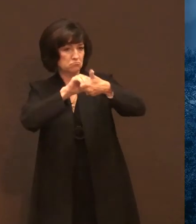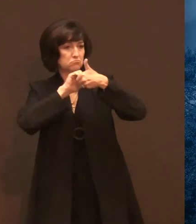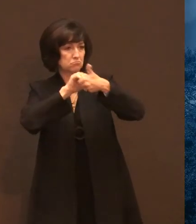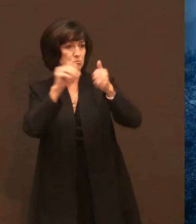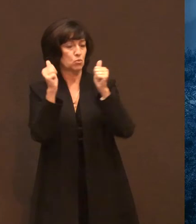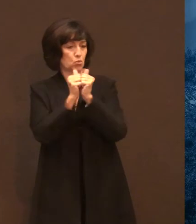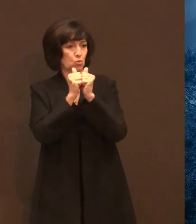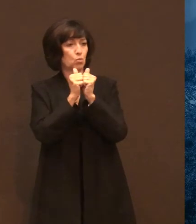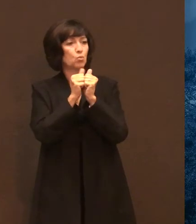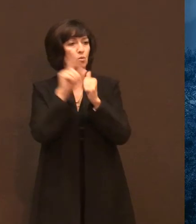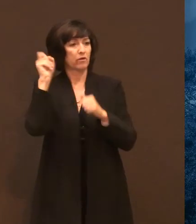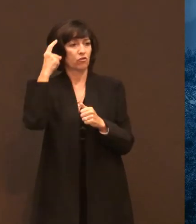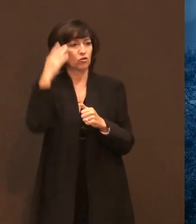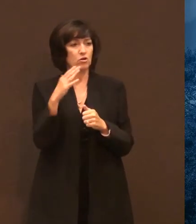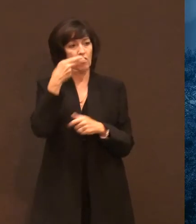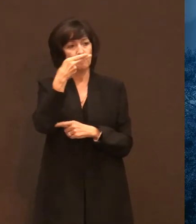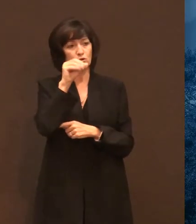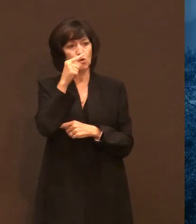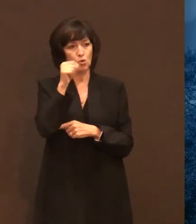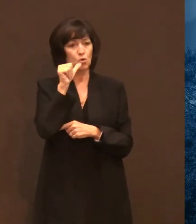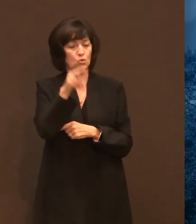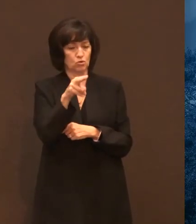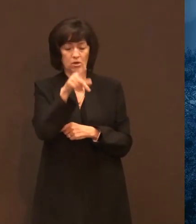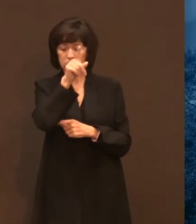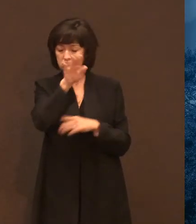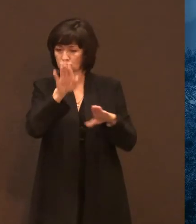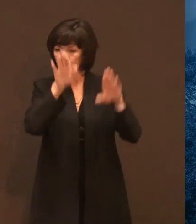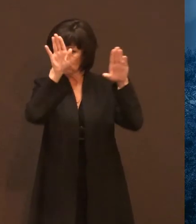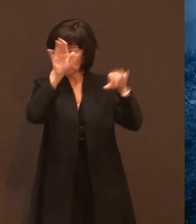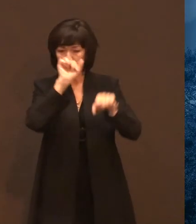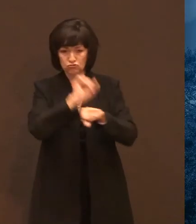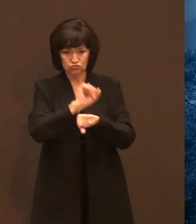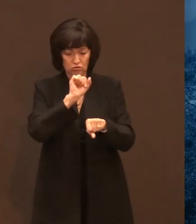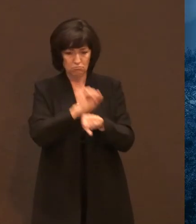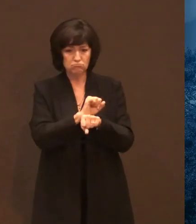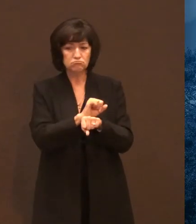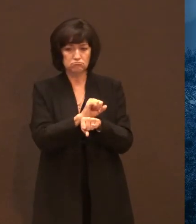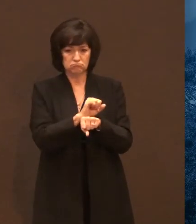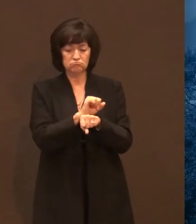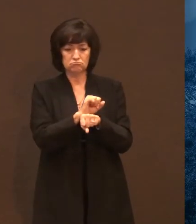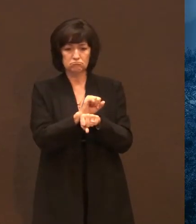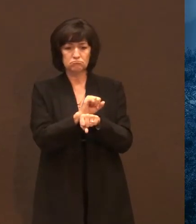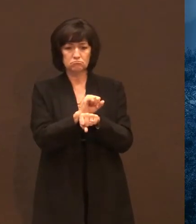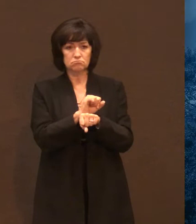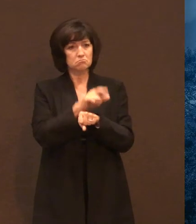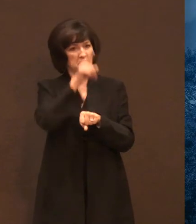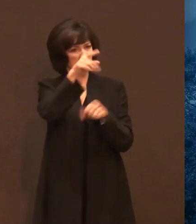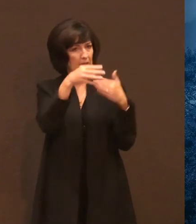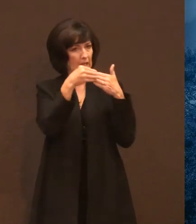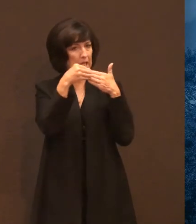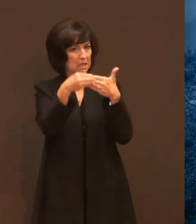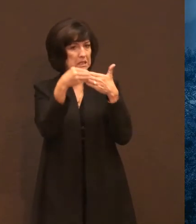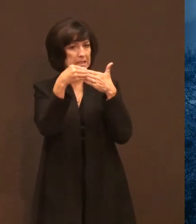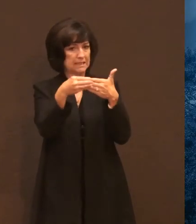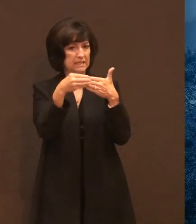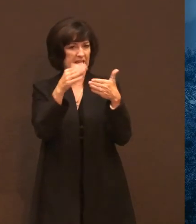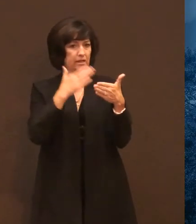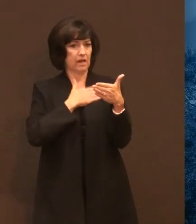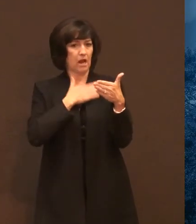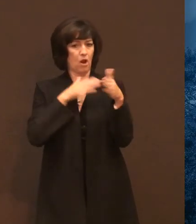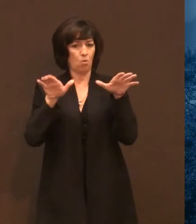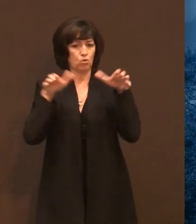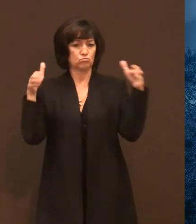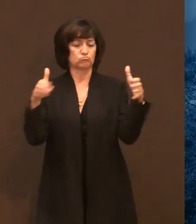Governors Association. This meet, he's done a great job, by the way, of leading that organization